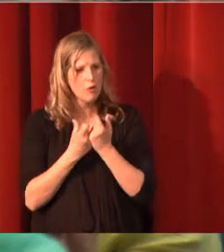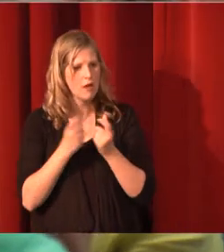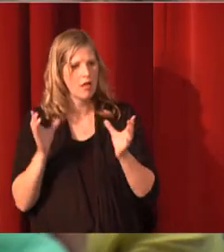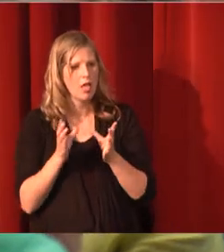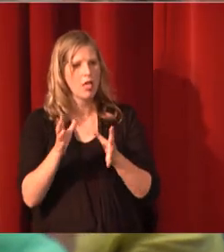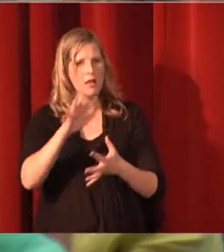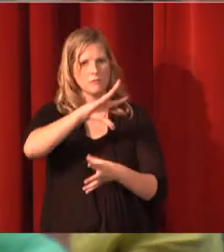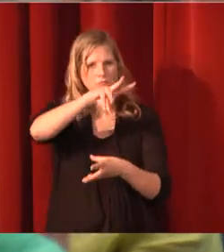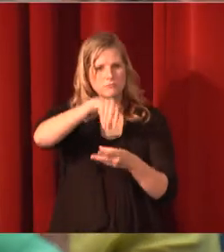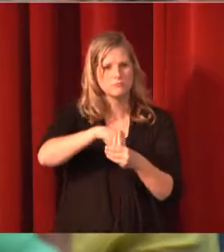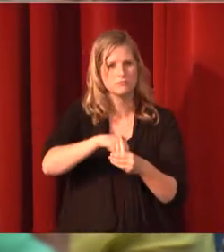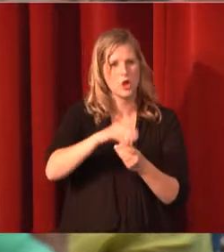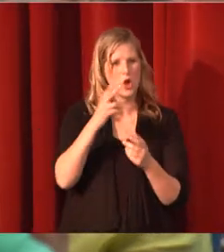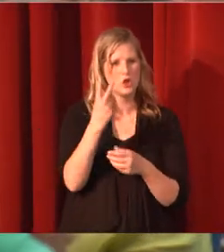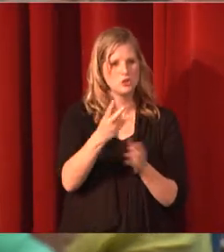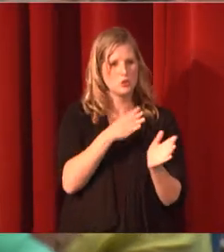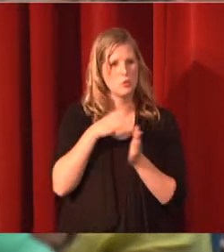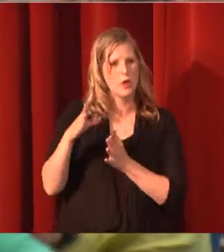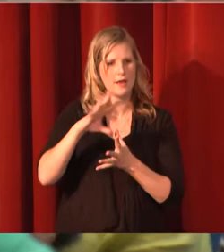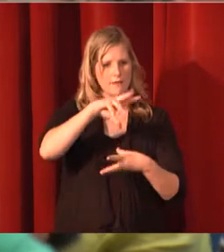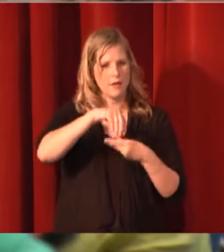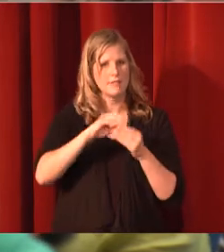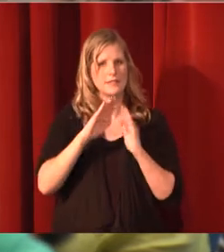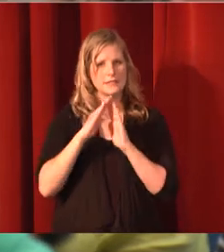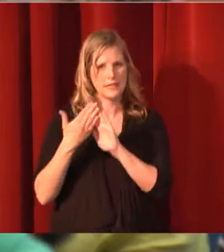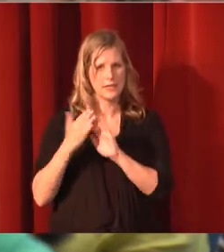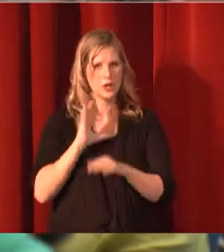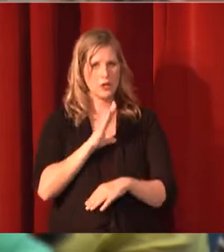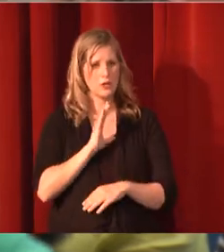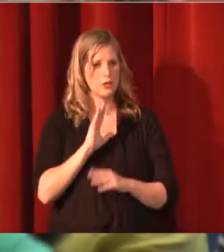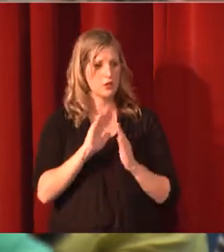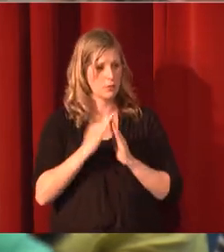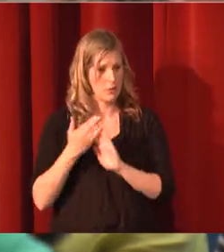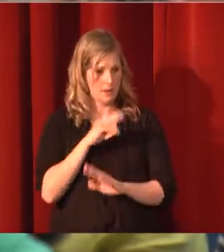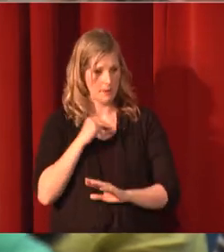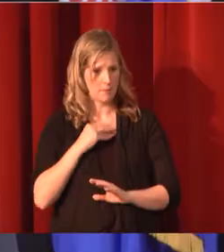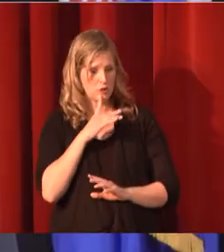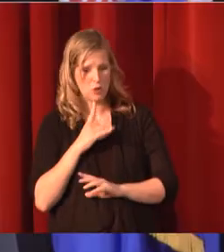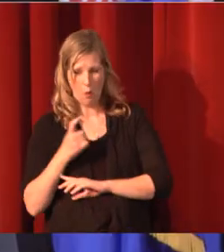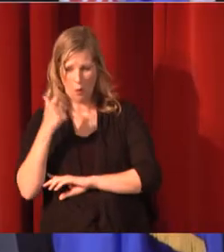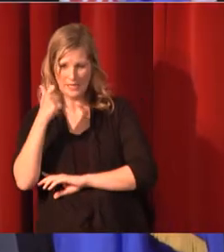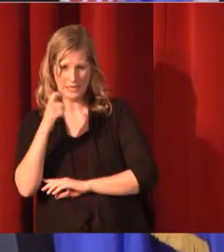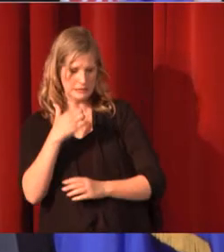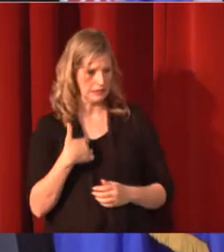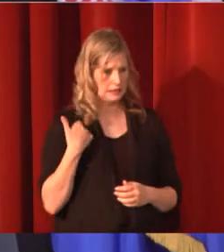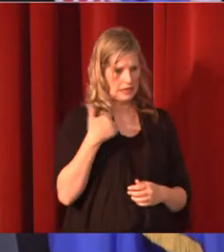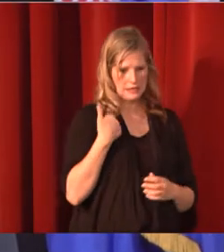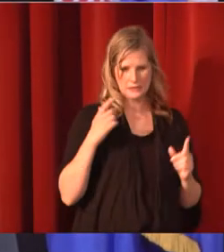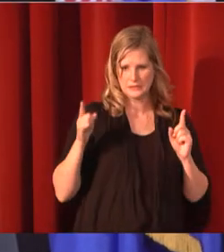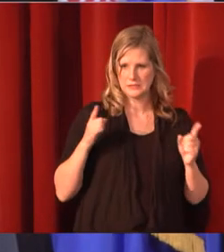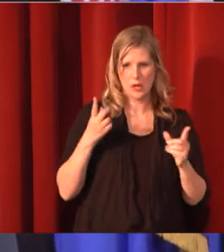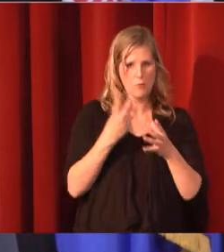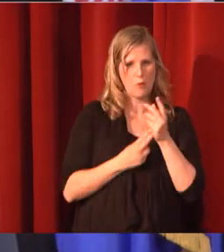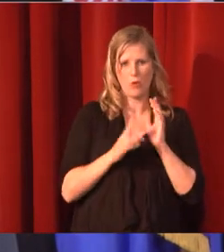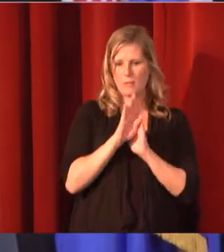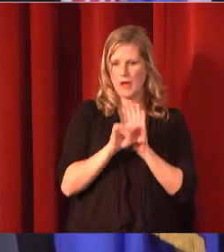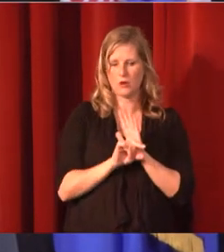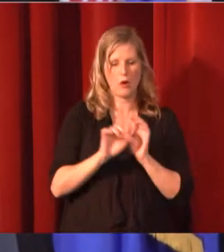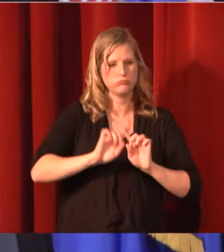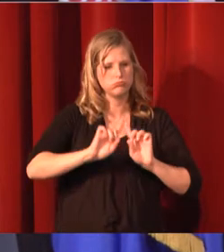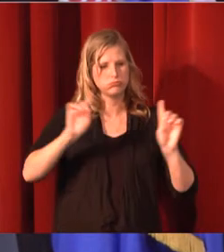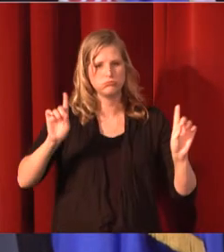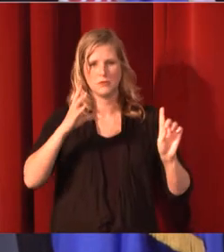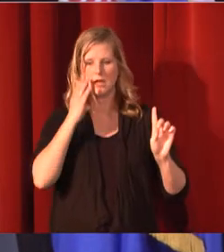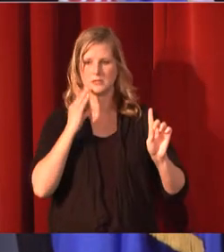two-way conversation about our city our community members from the oldest members to the new have very different backgrounds different life